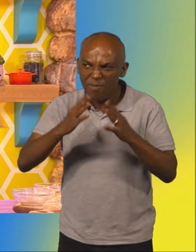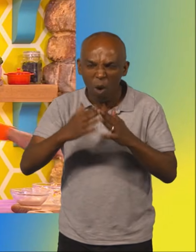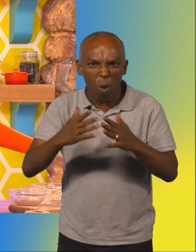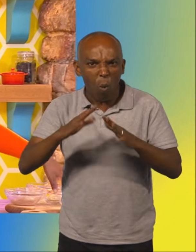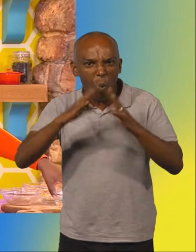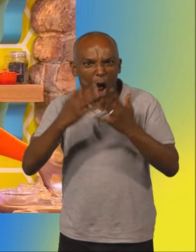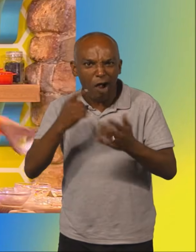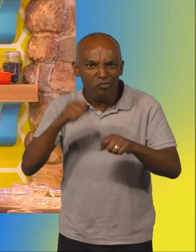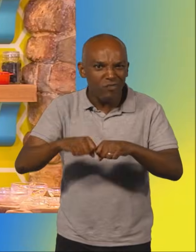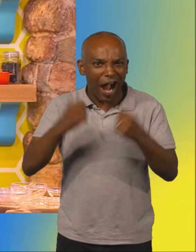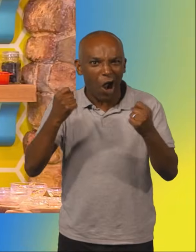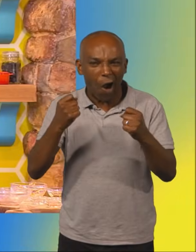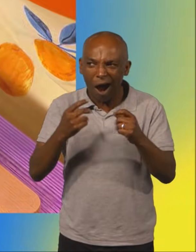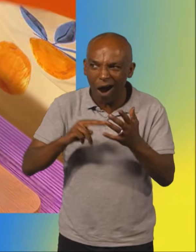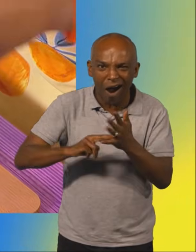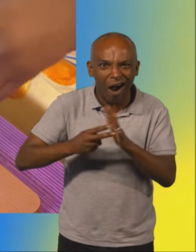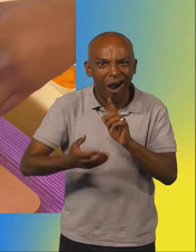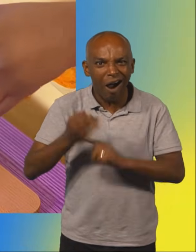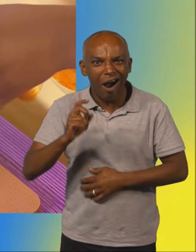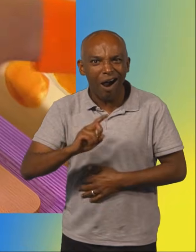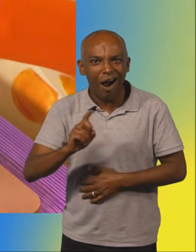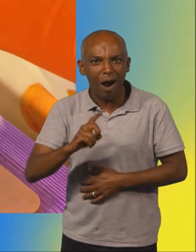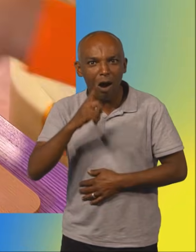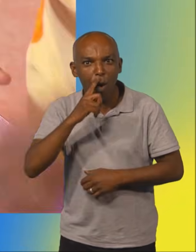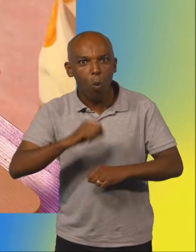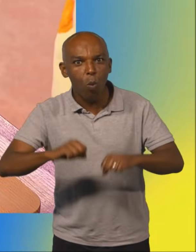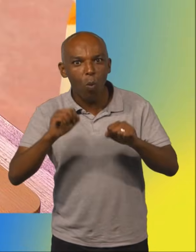mashed, add the flour